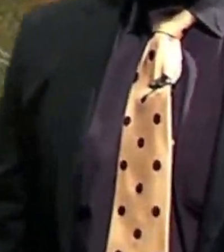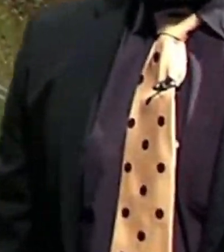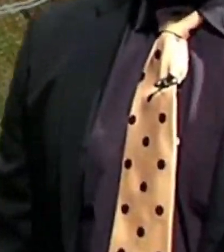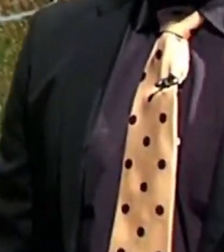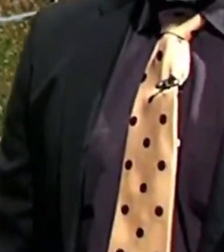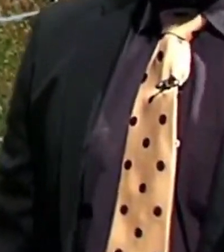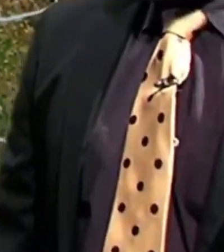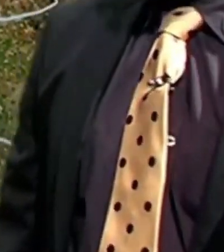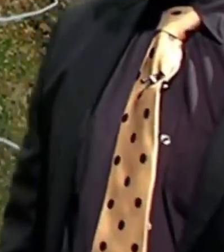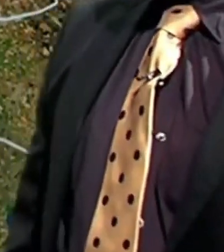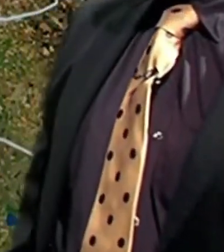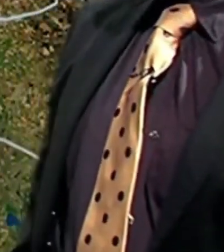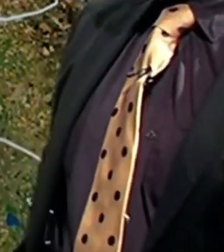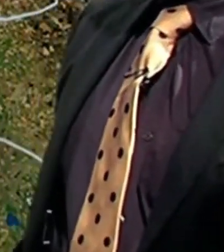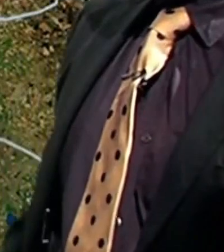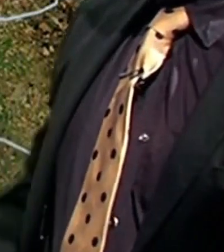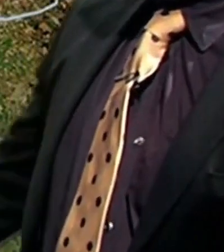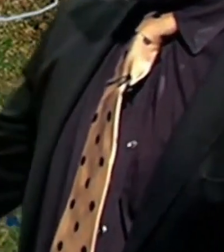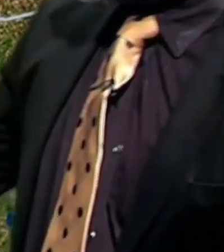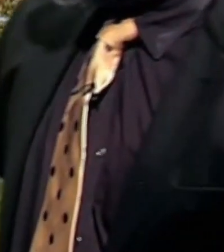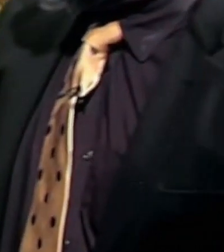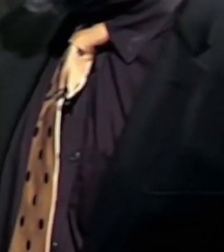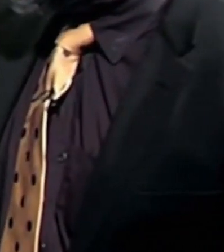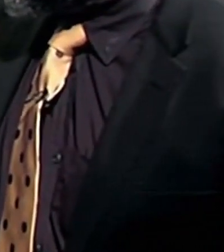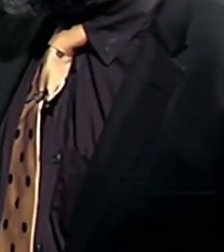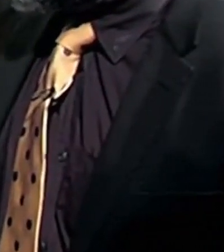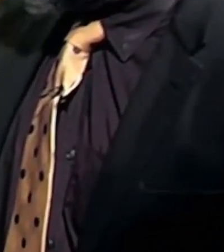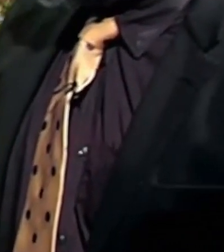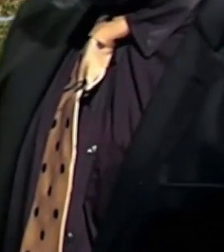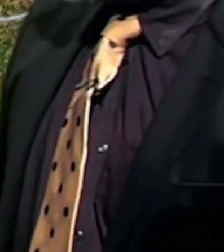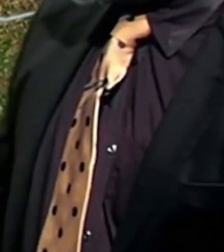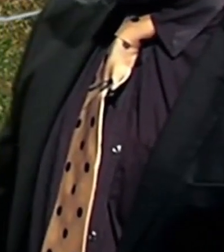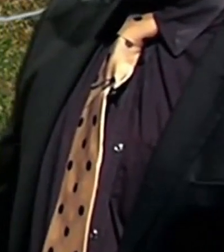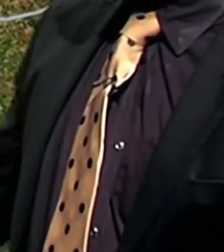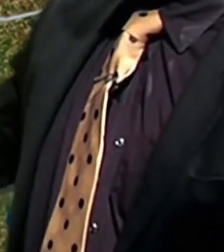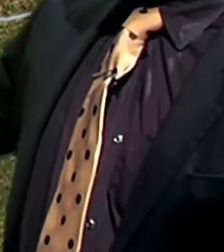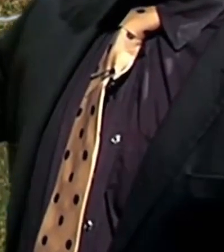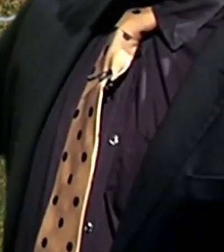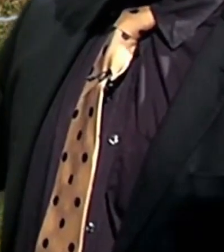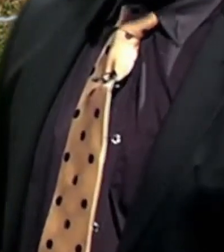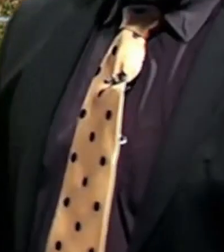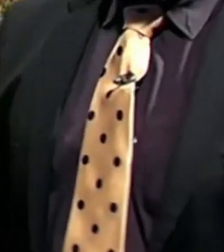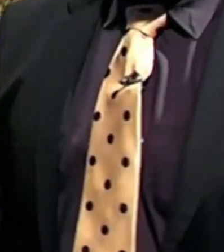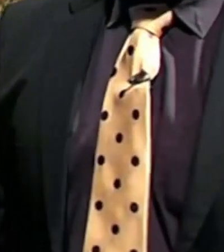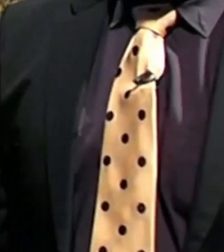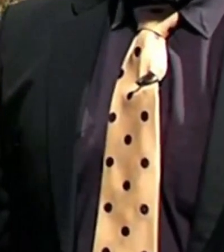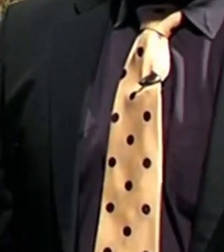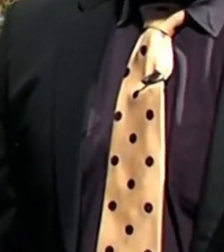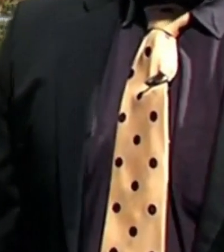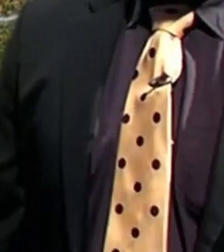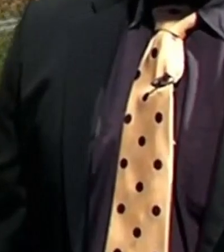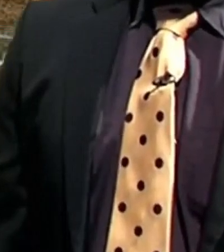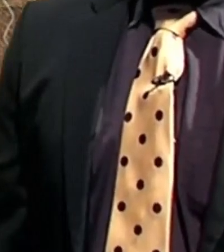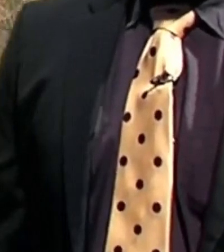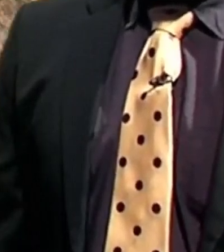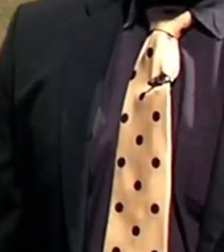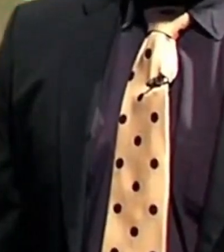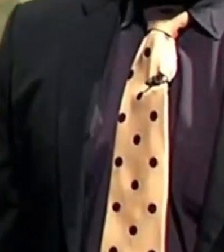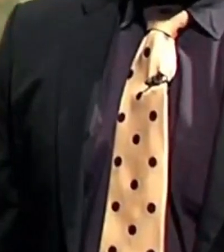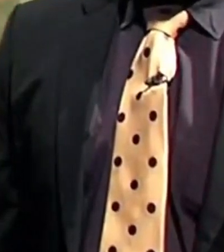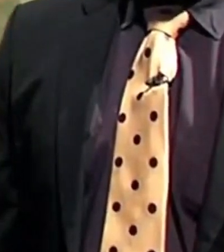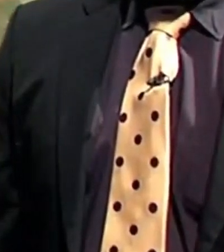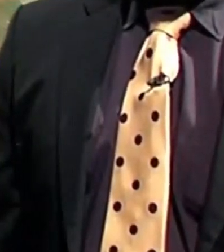province ya Gauteng teng o tla bona maemo a batang di tla fitla ho tse 10 mtse e supileng ka man ka Vereeniging le 10 mtse man Pretoria athe ha re shebile ka